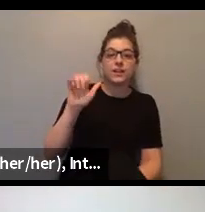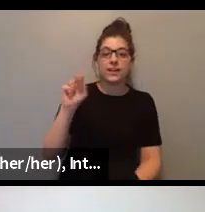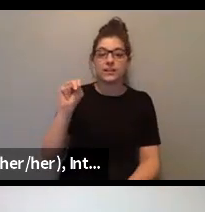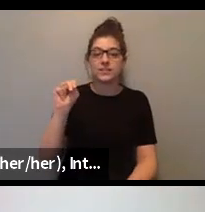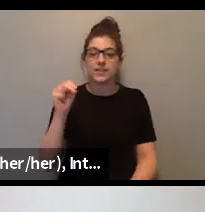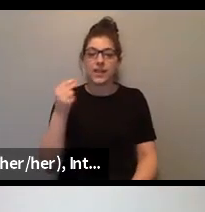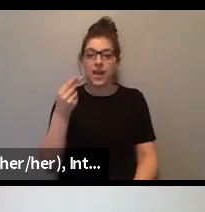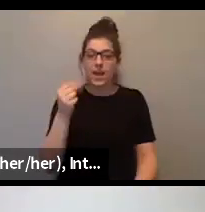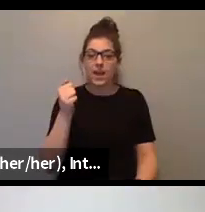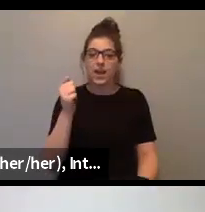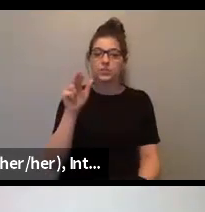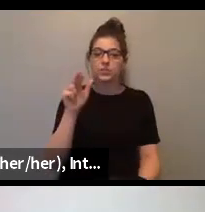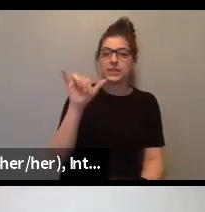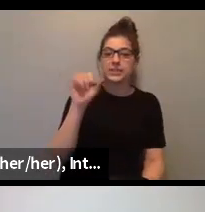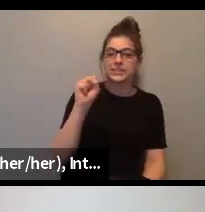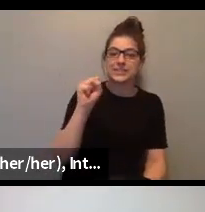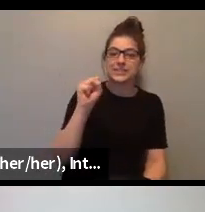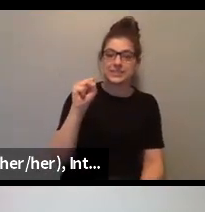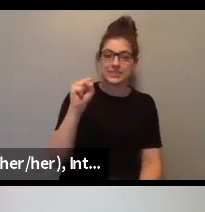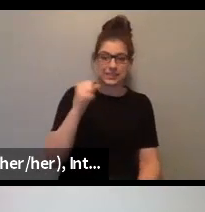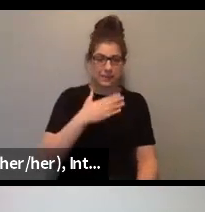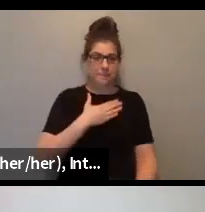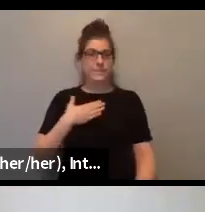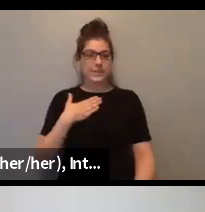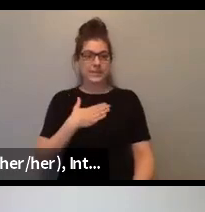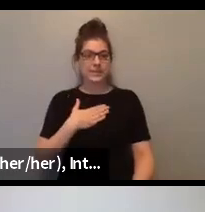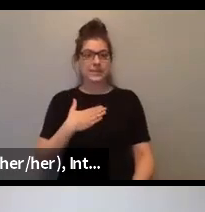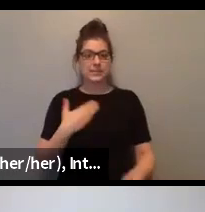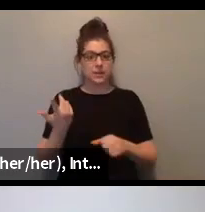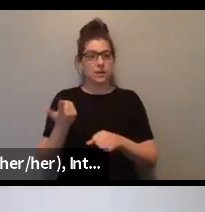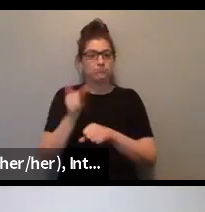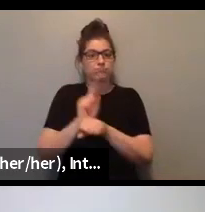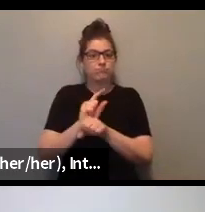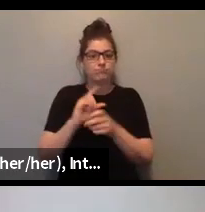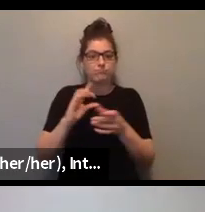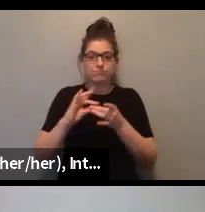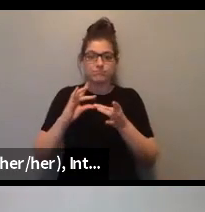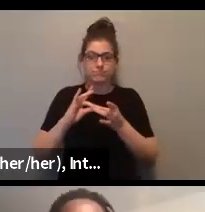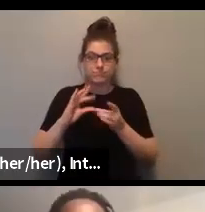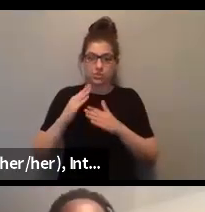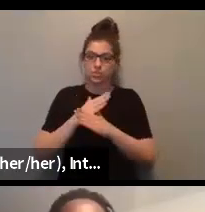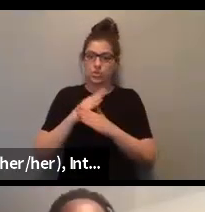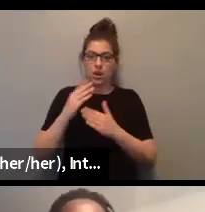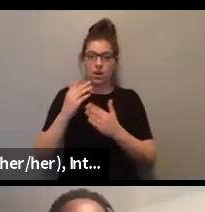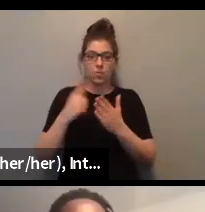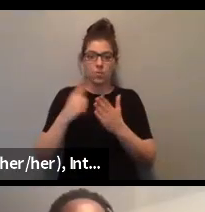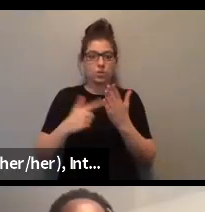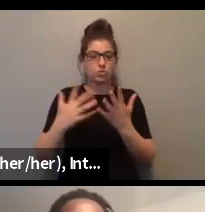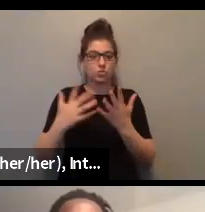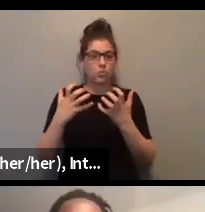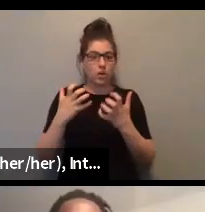Jillian Harris, will you please take the floor and briefly share what you would like to share with the community?